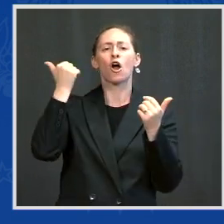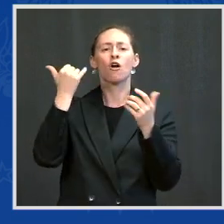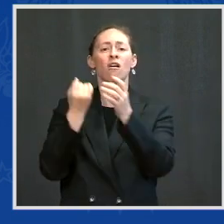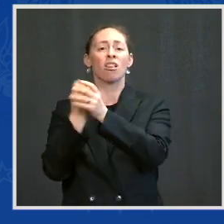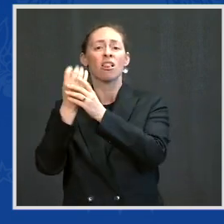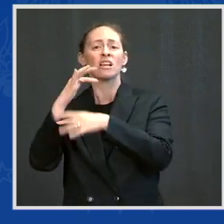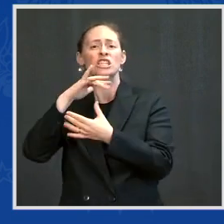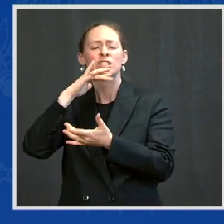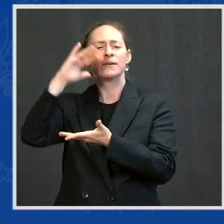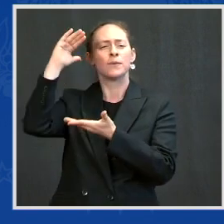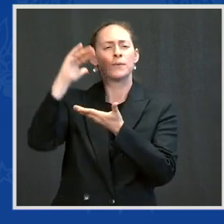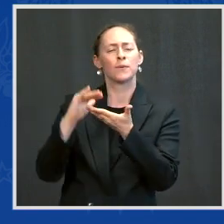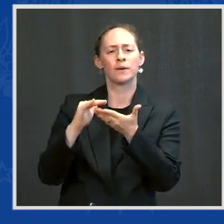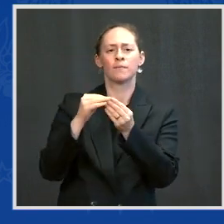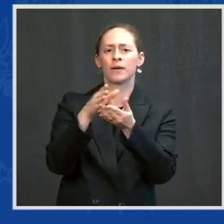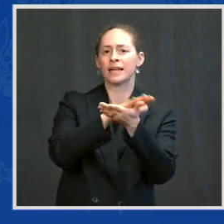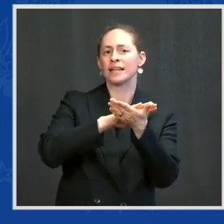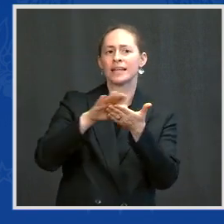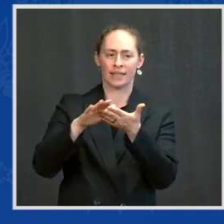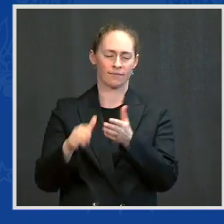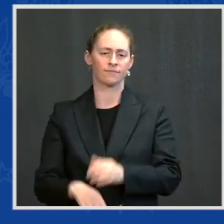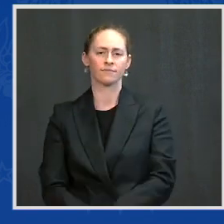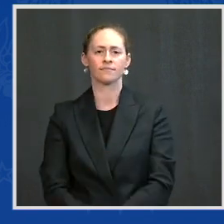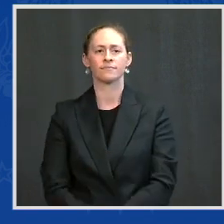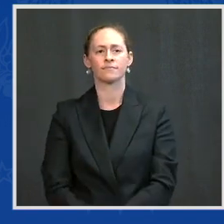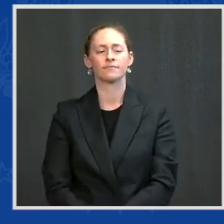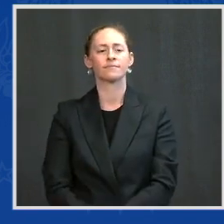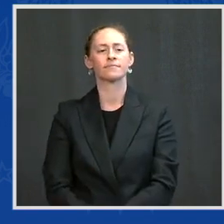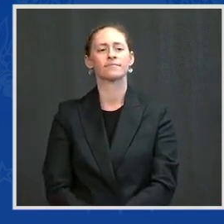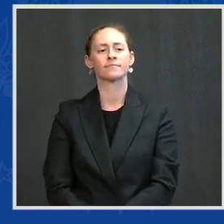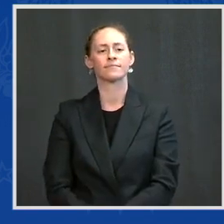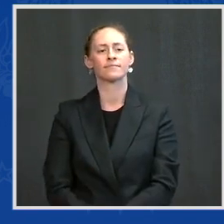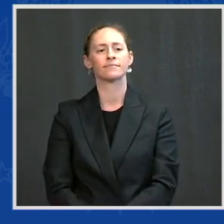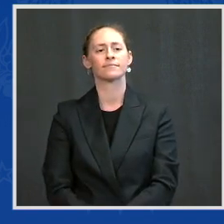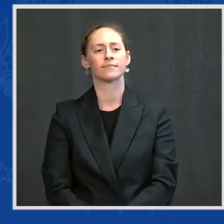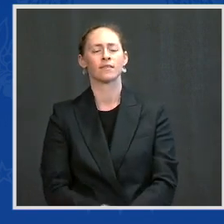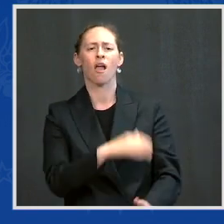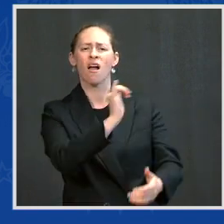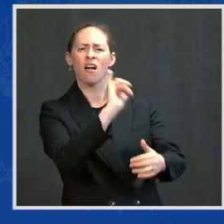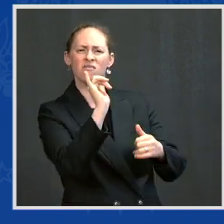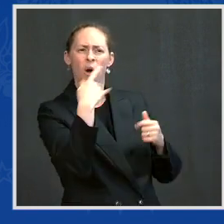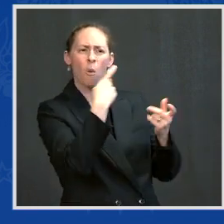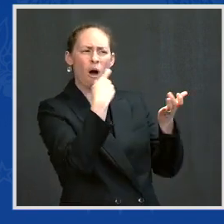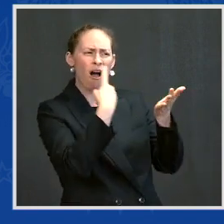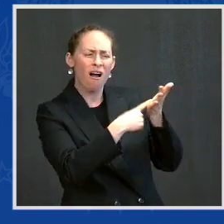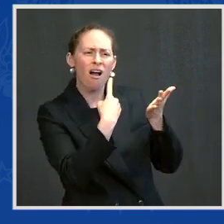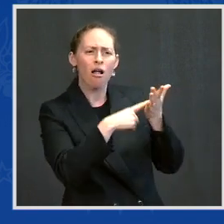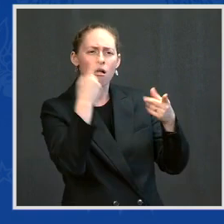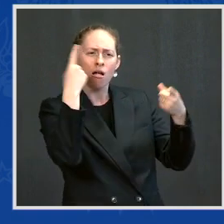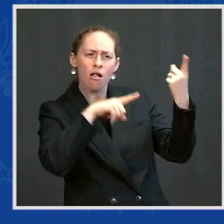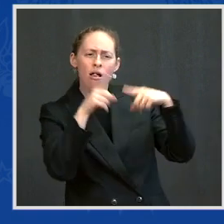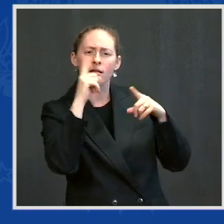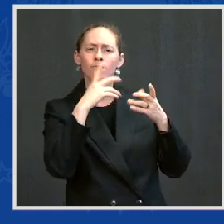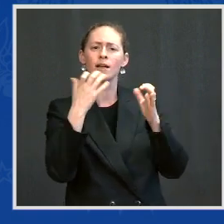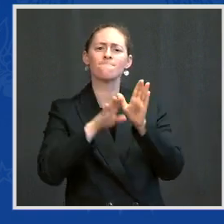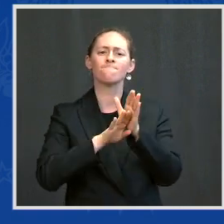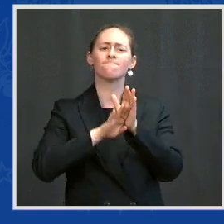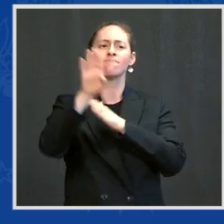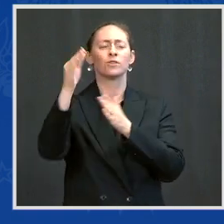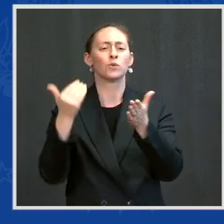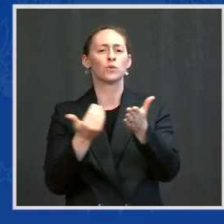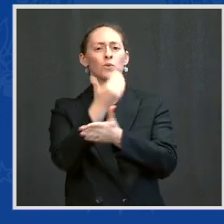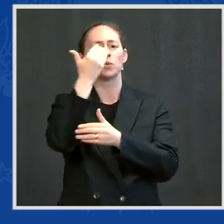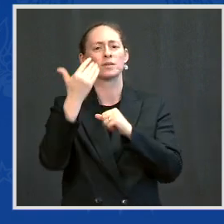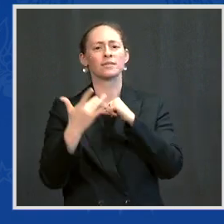technological advantages to ensure the Republic of Korea and the United States are cooperating to shape emerging